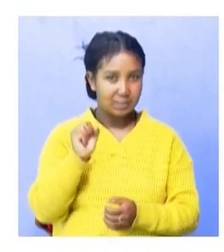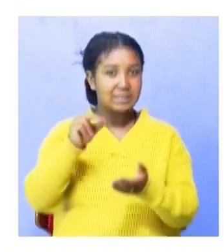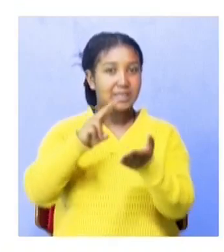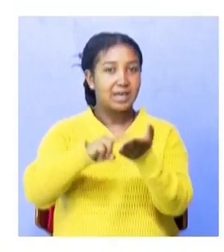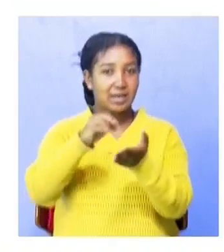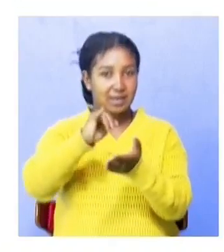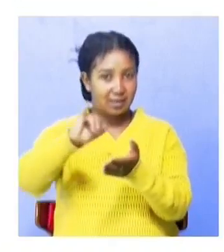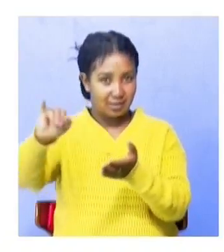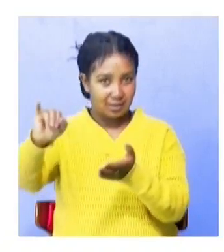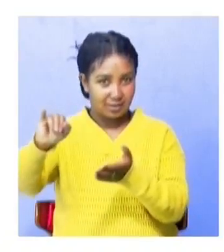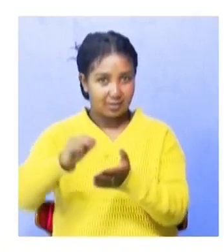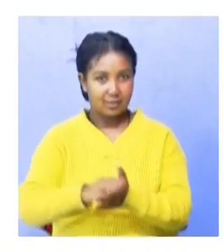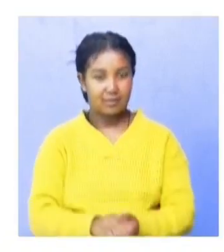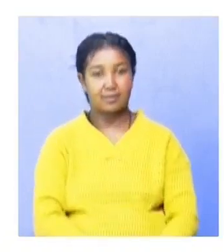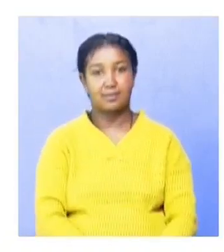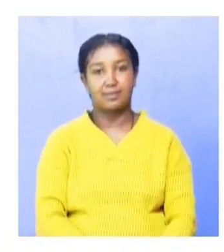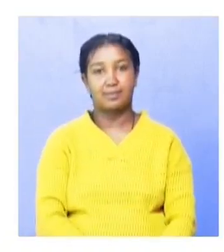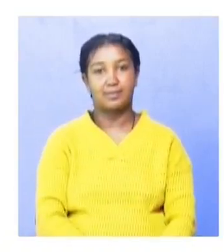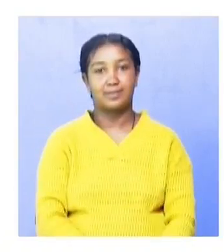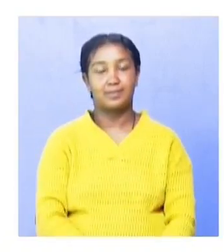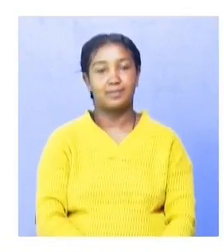reading